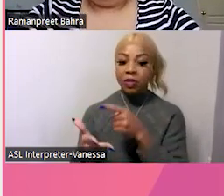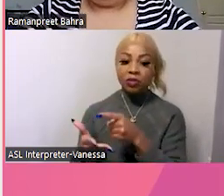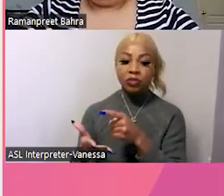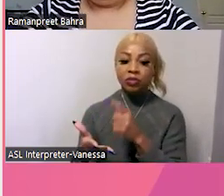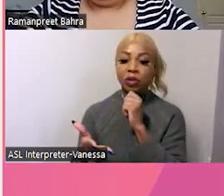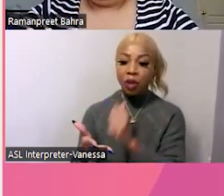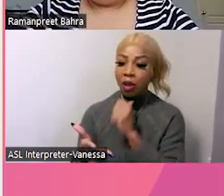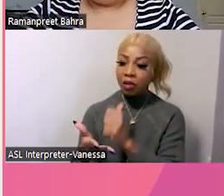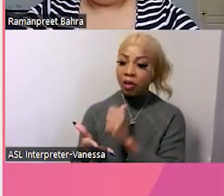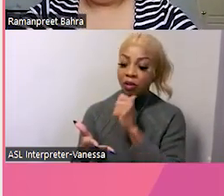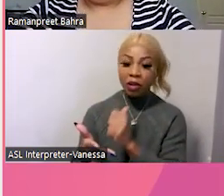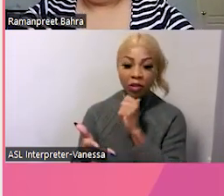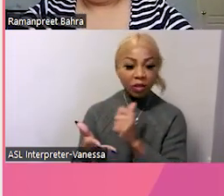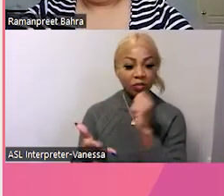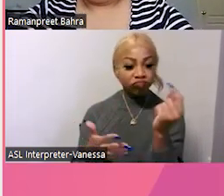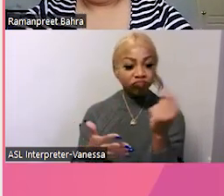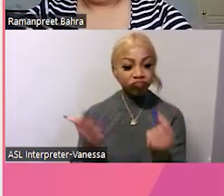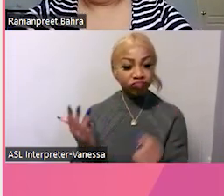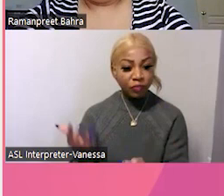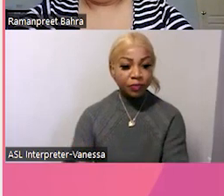in control of your body?